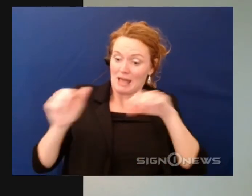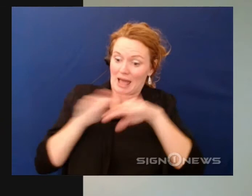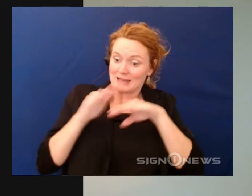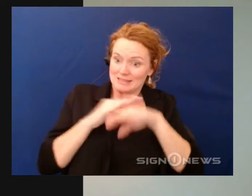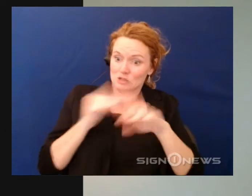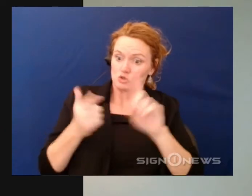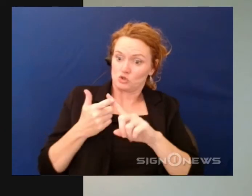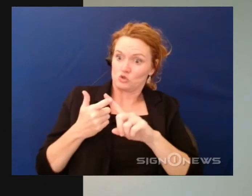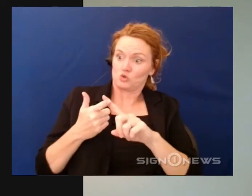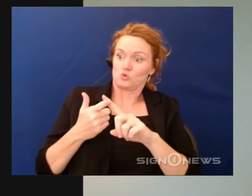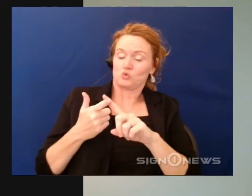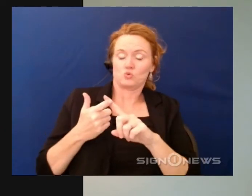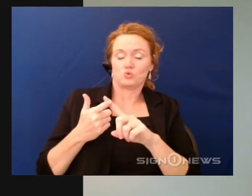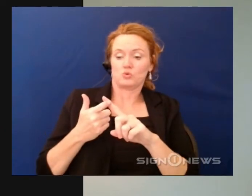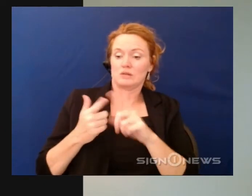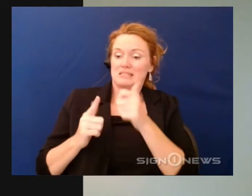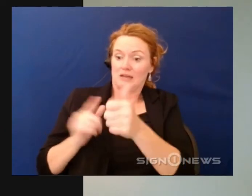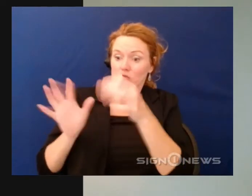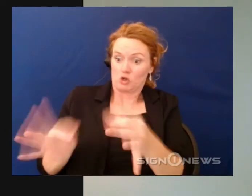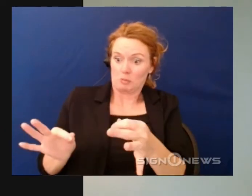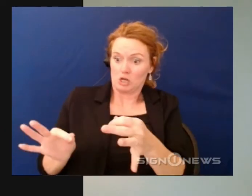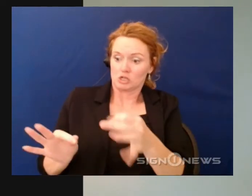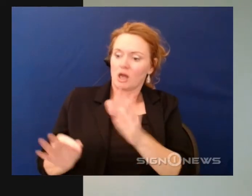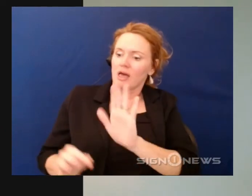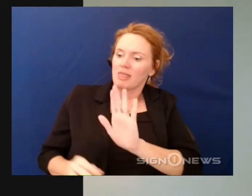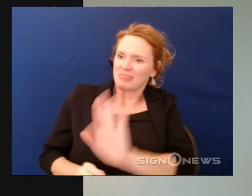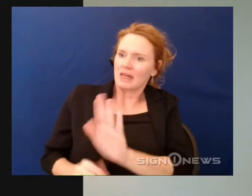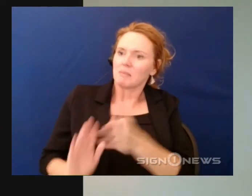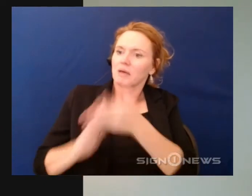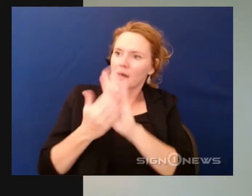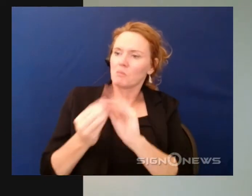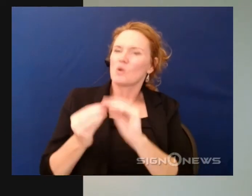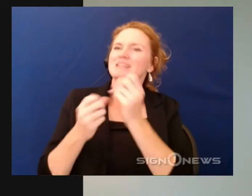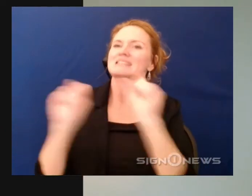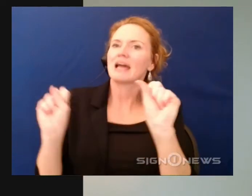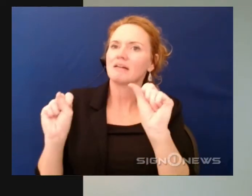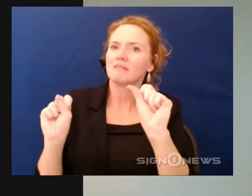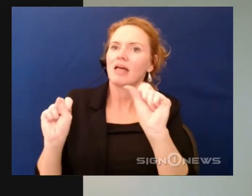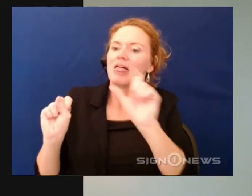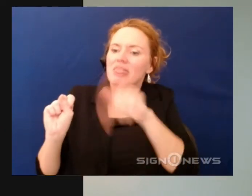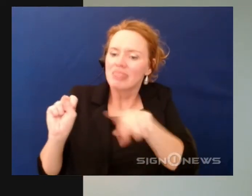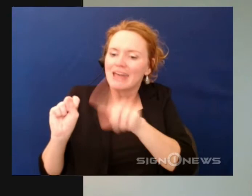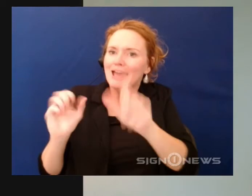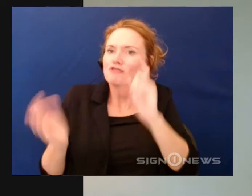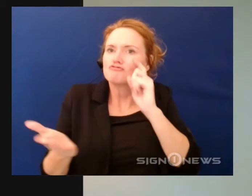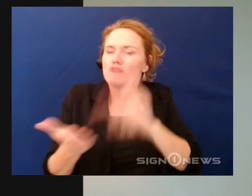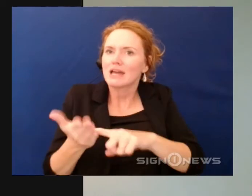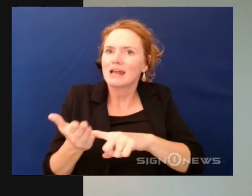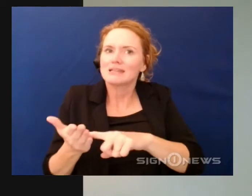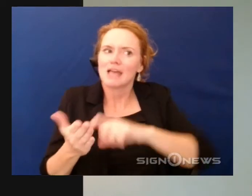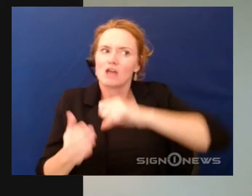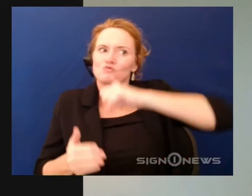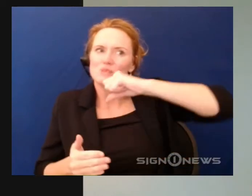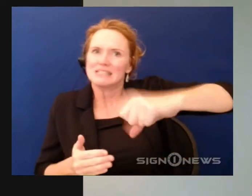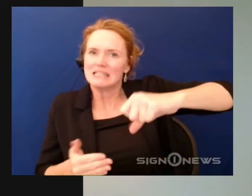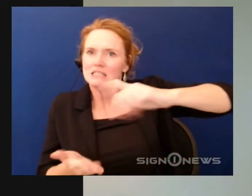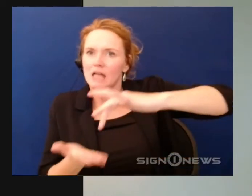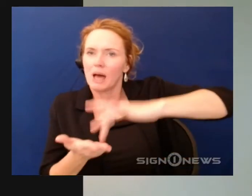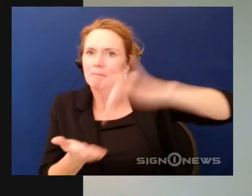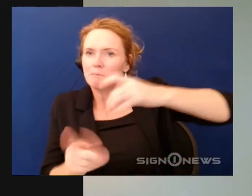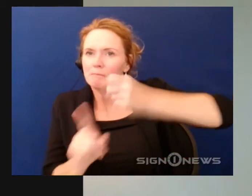self-determination, they're safer, right? They're better able to recognize and resist abuse. And there's